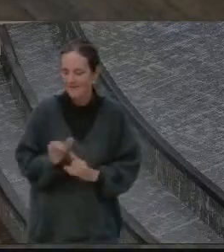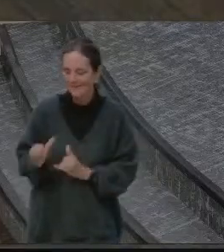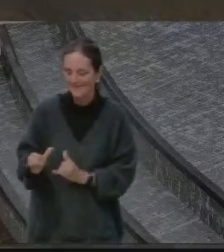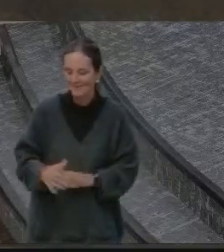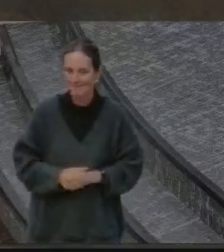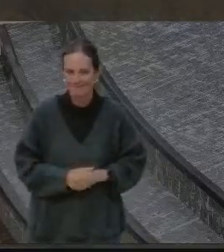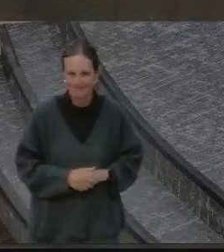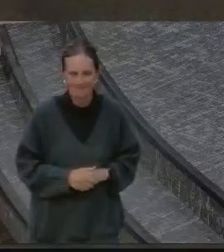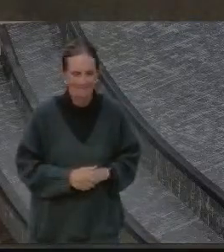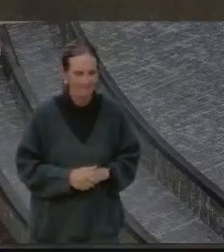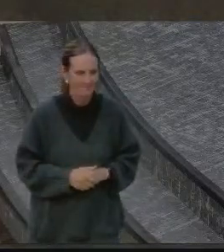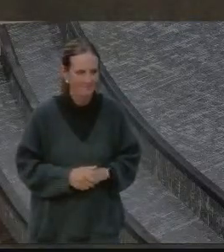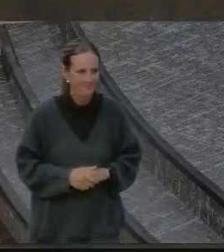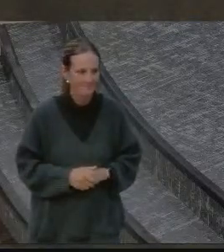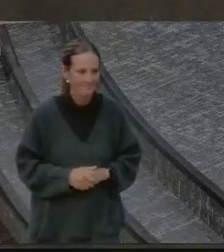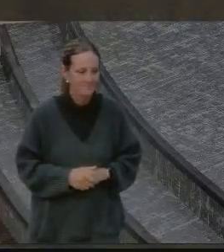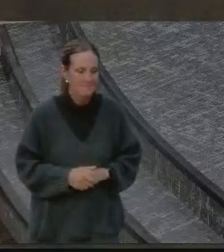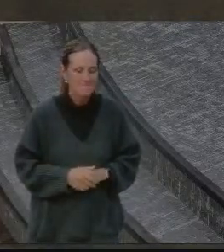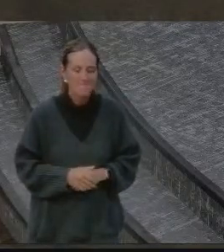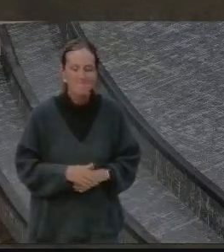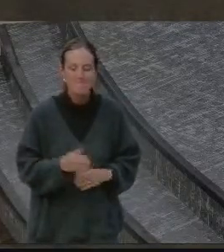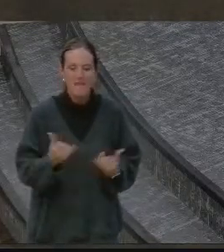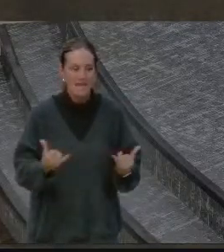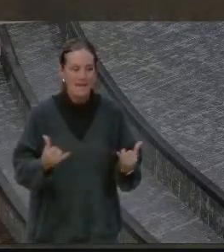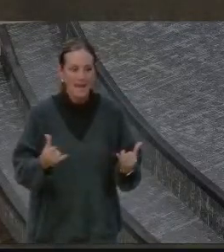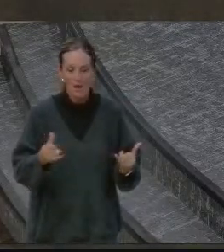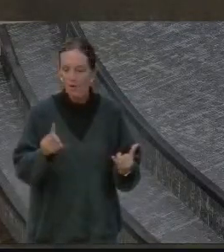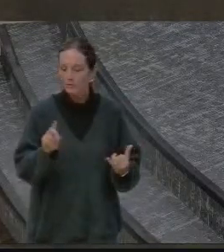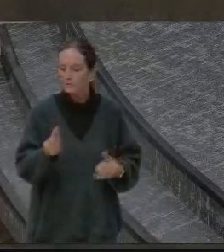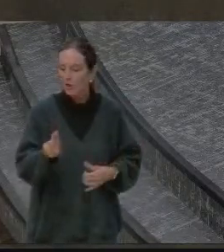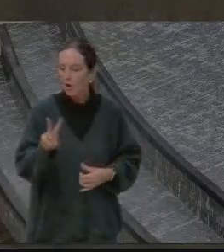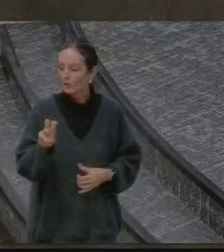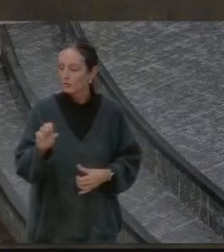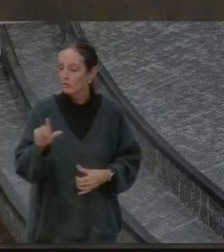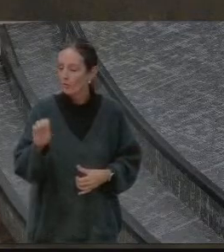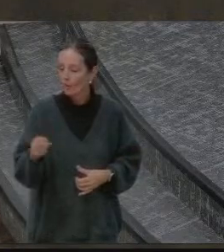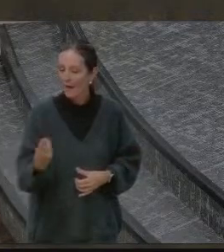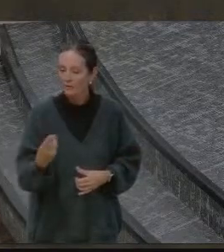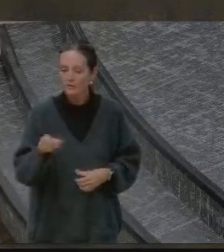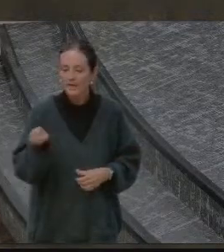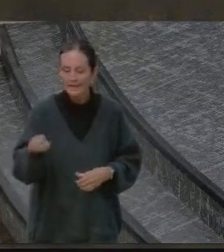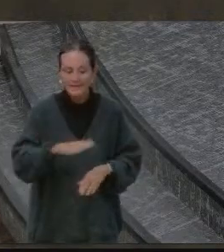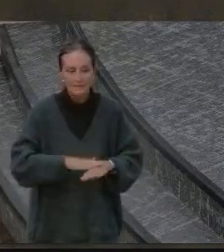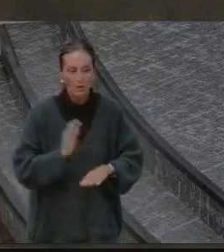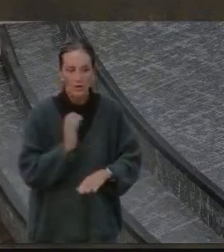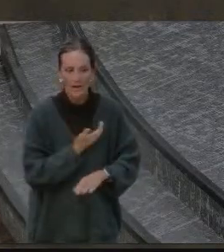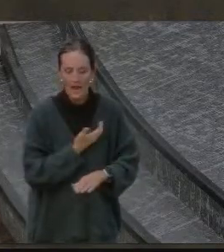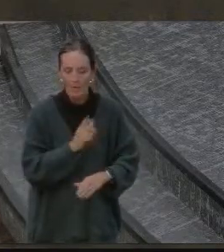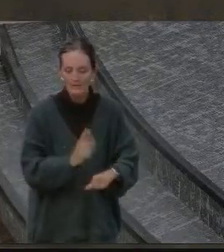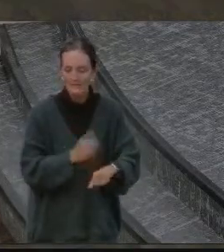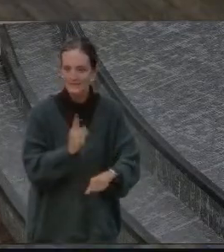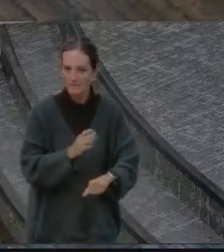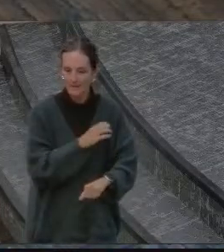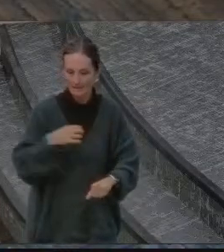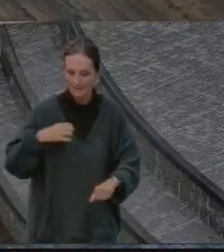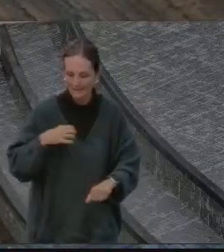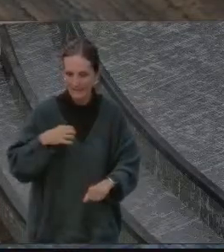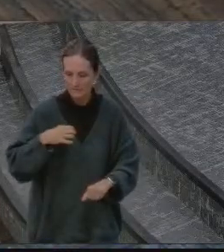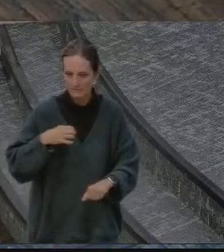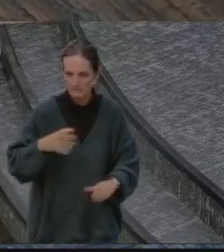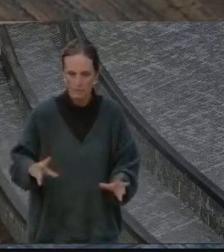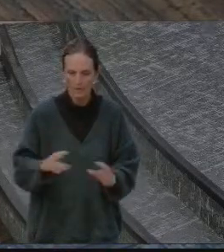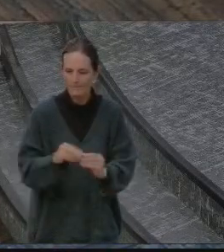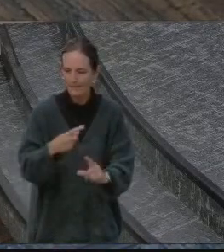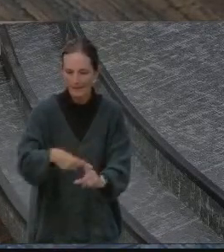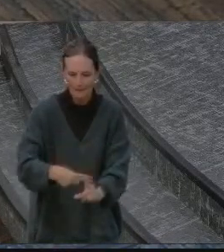also, I'd like to say that Dr. Welch does sit on our discipline committee that meets every month. And it's comprised of